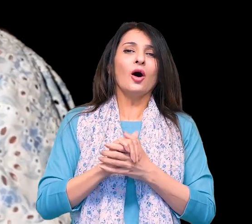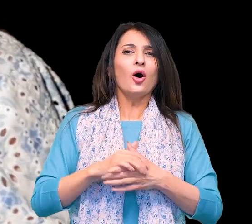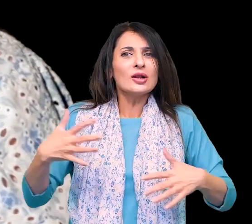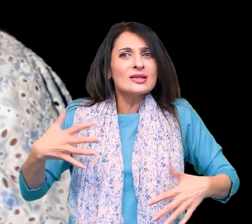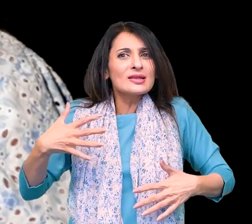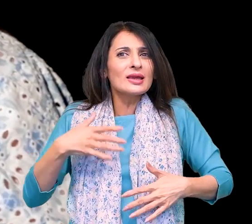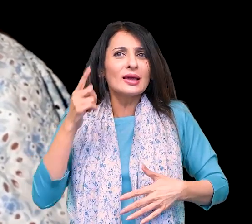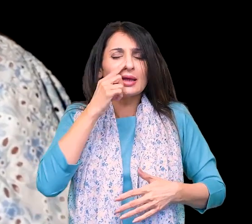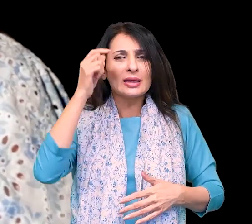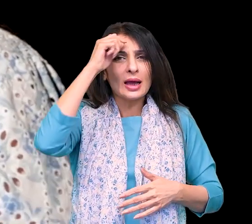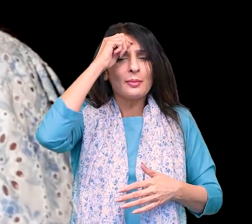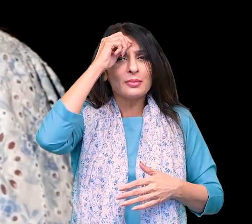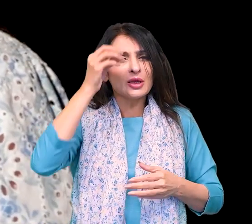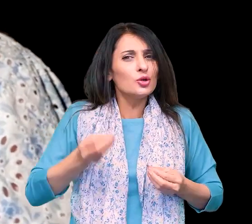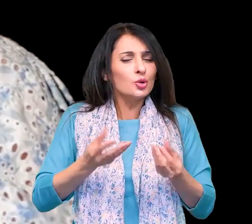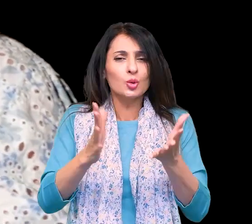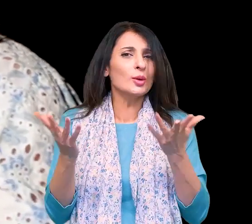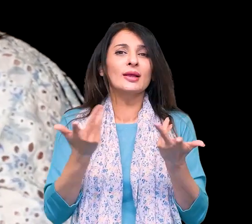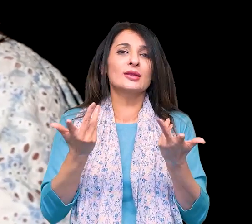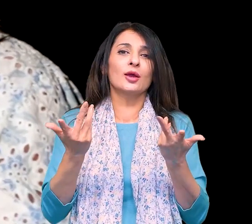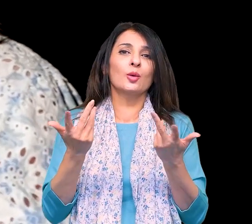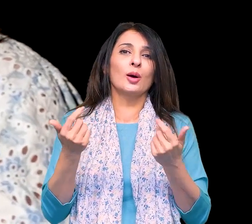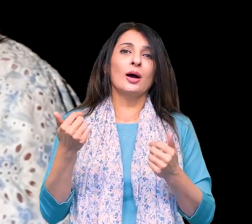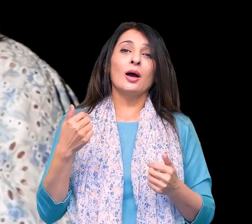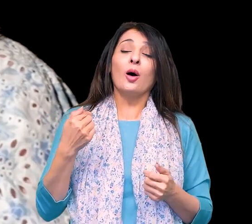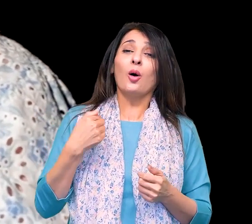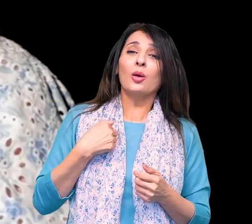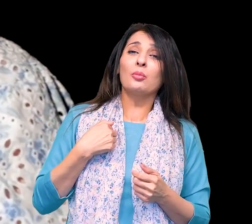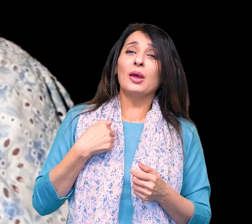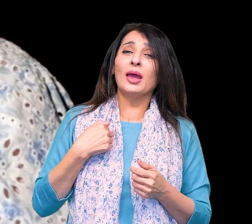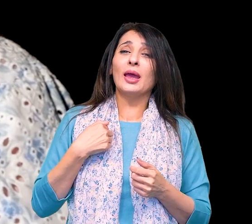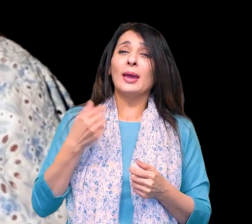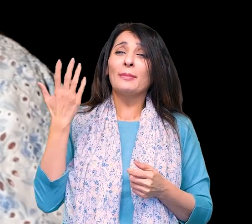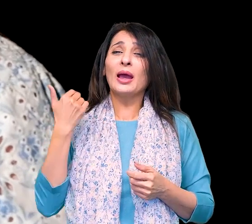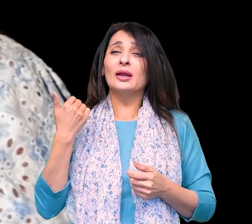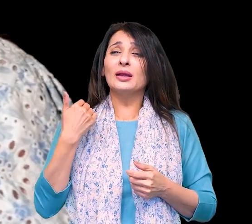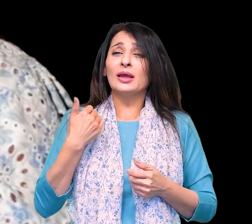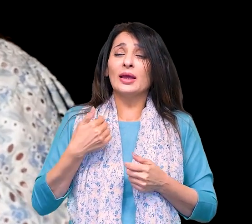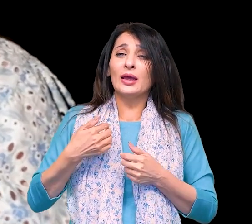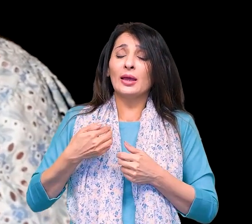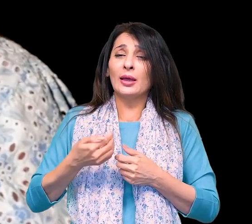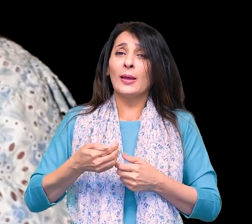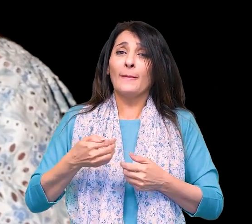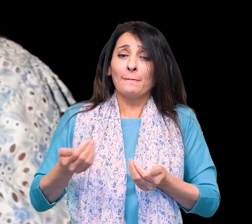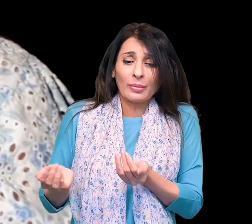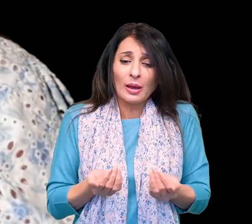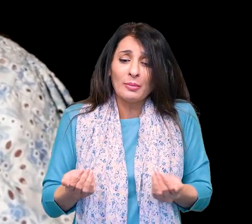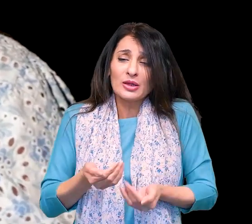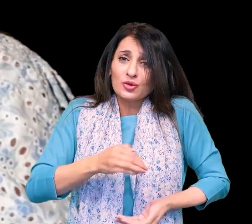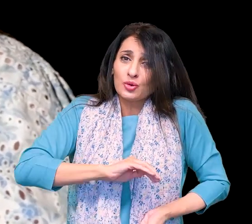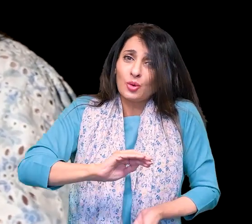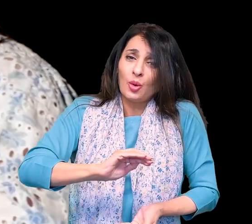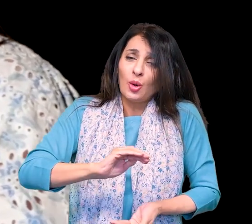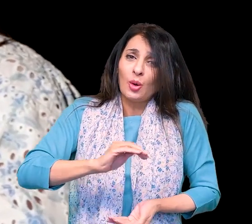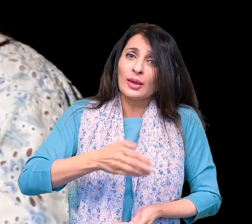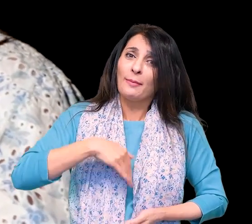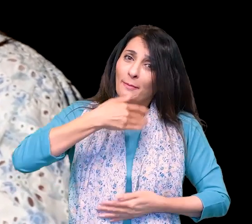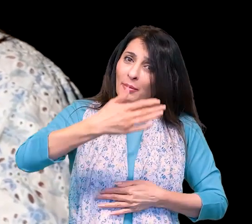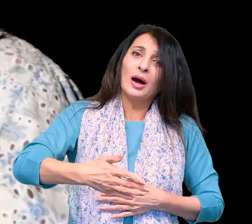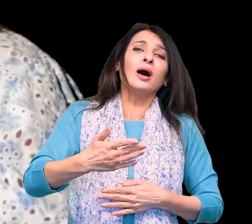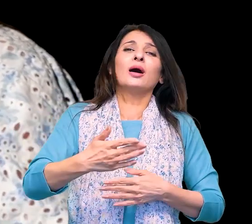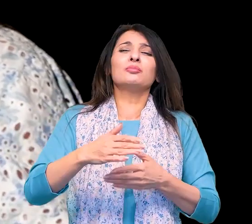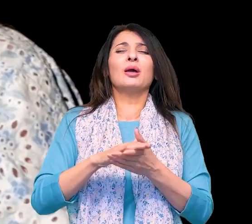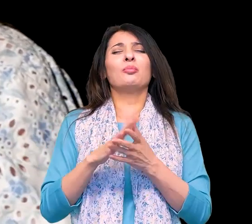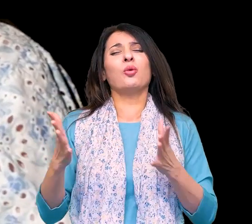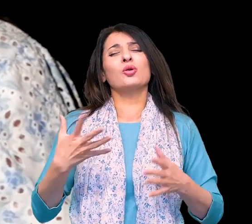child. And I was desperate to find a community of mothers who were, similarly overwhelmed, didn't really know